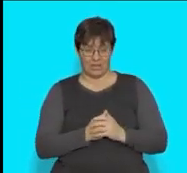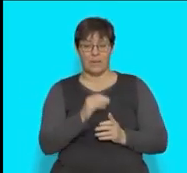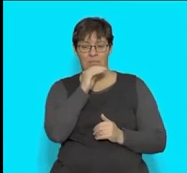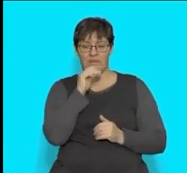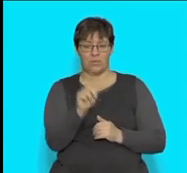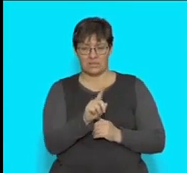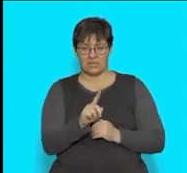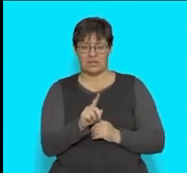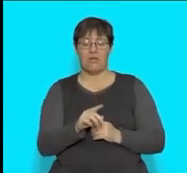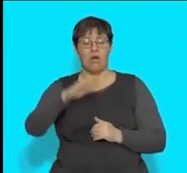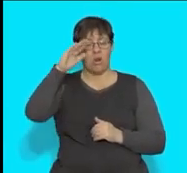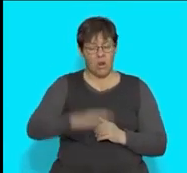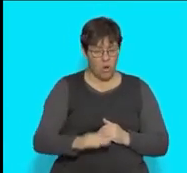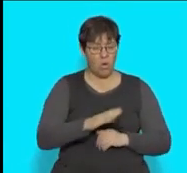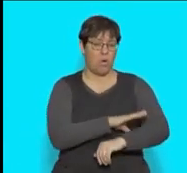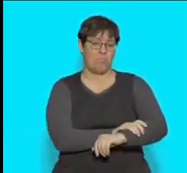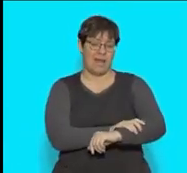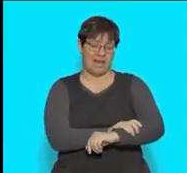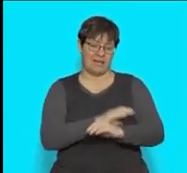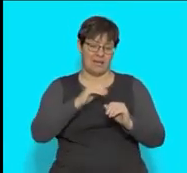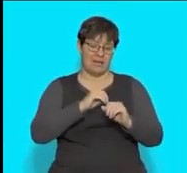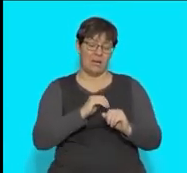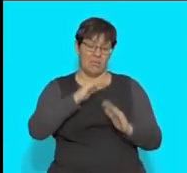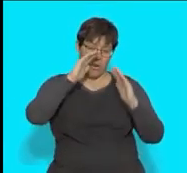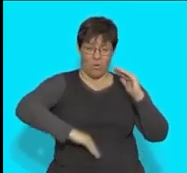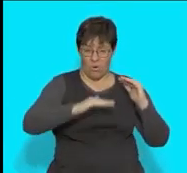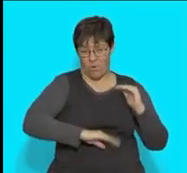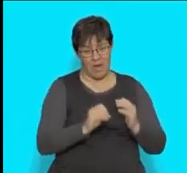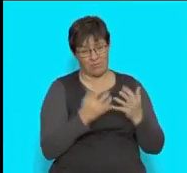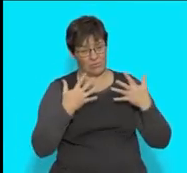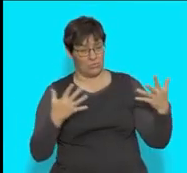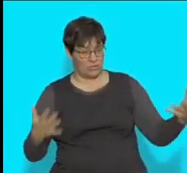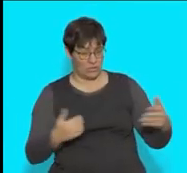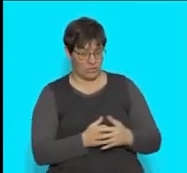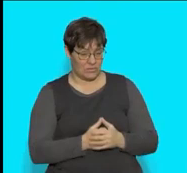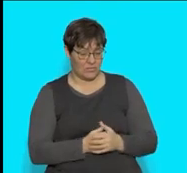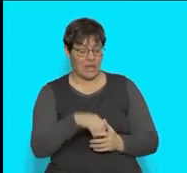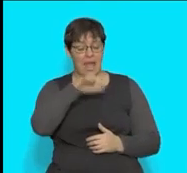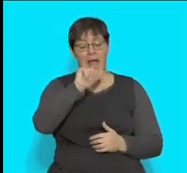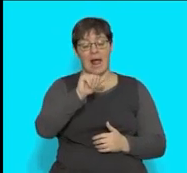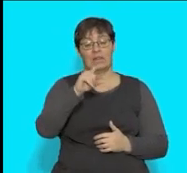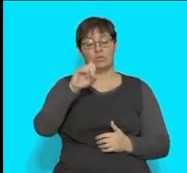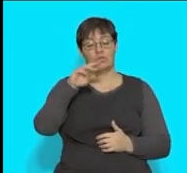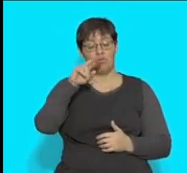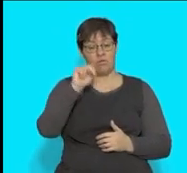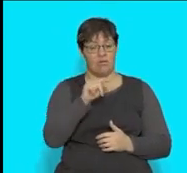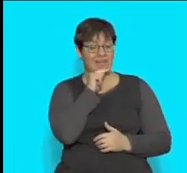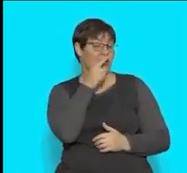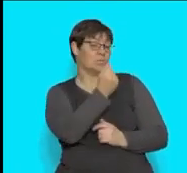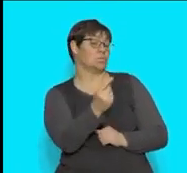happens? It creates a really low blood pressure. So what aldosterone is going to do